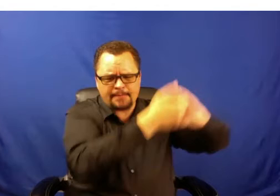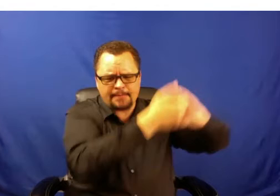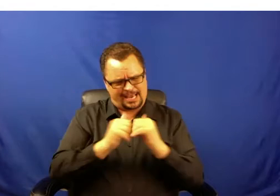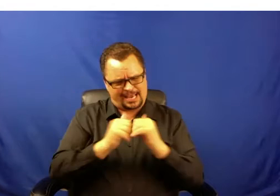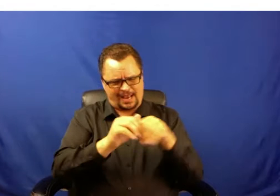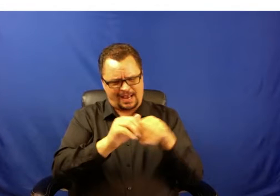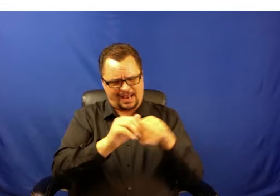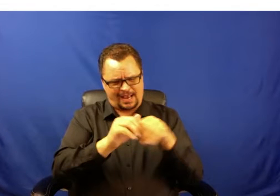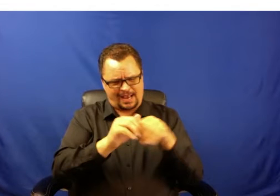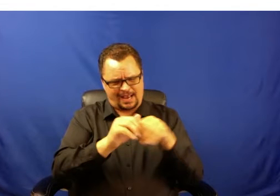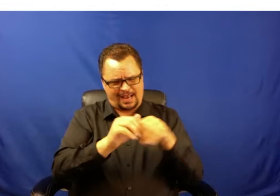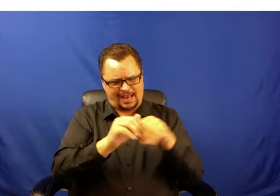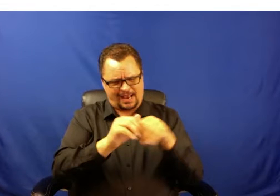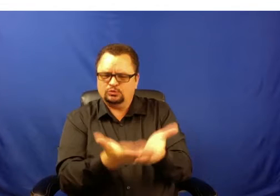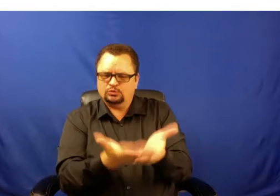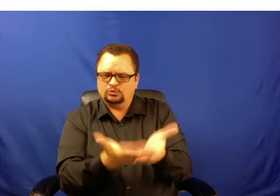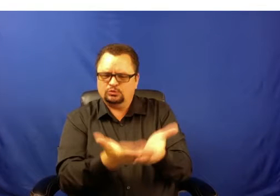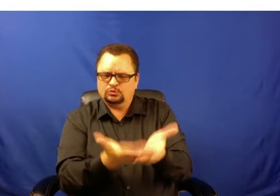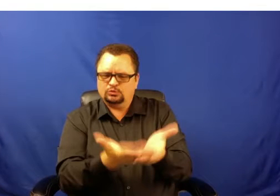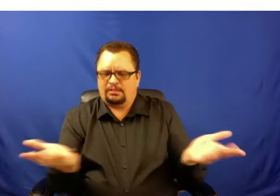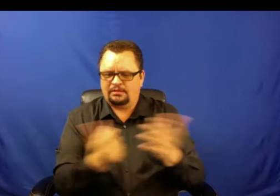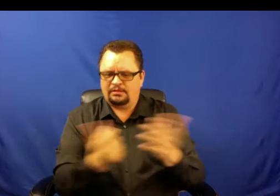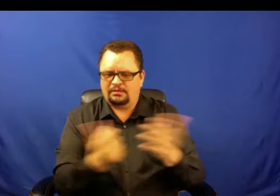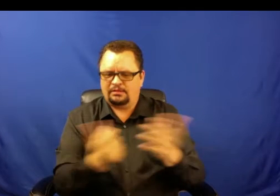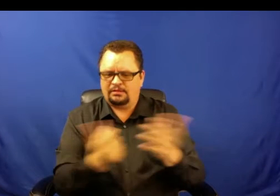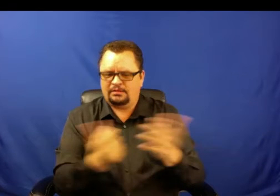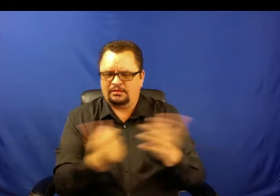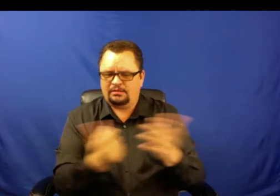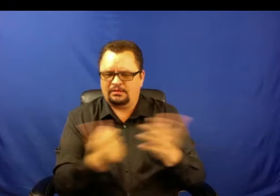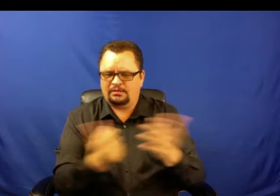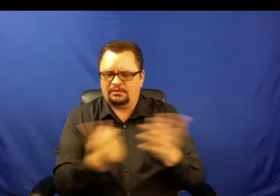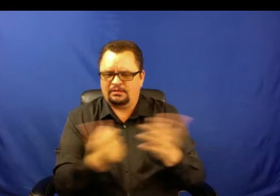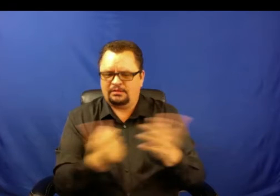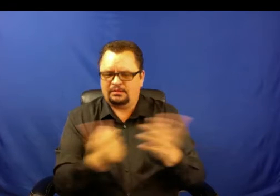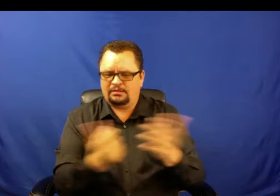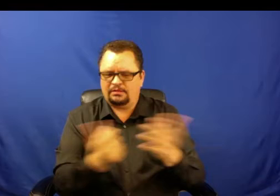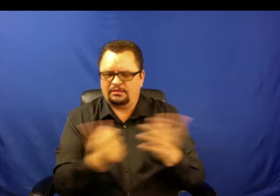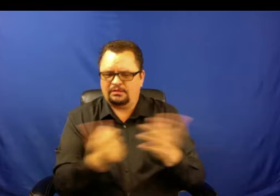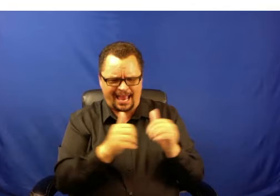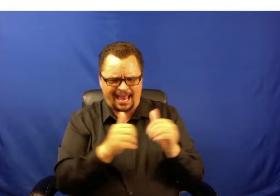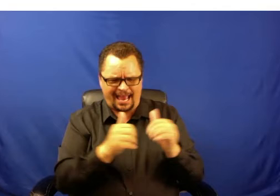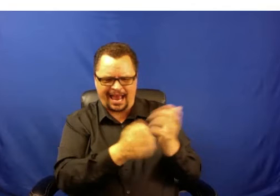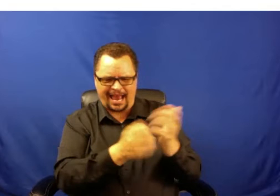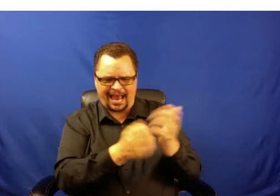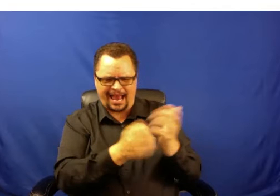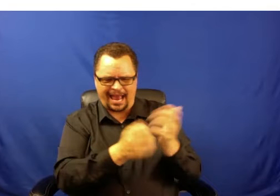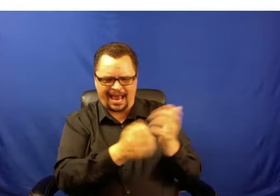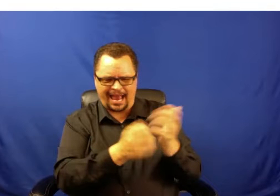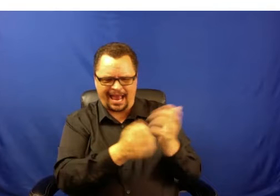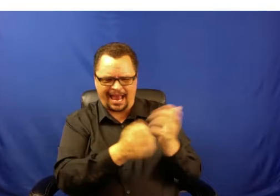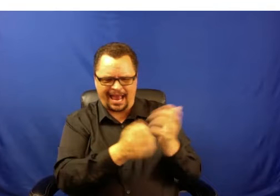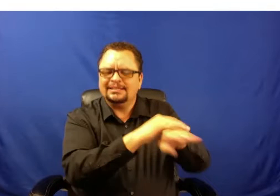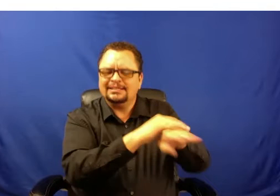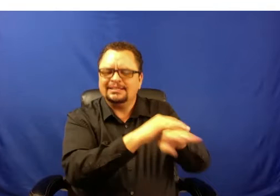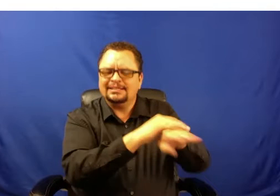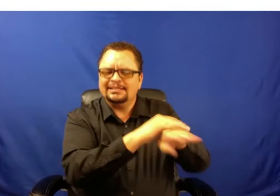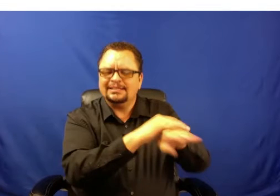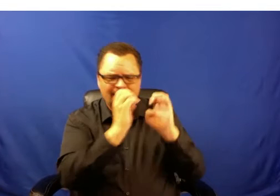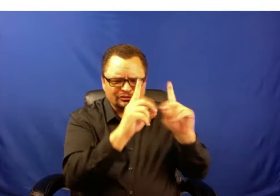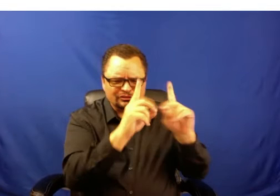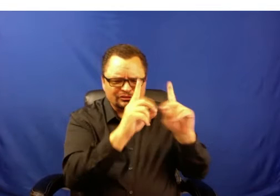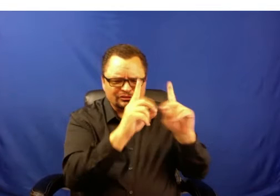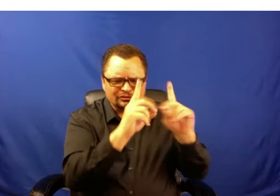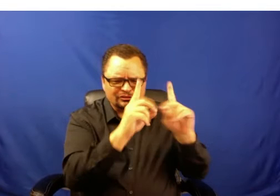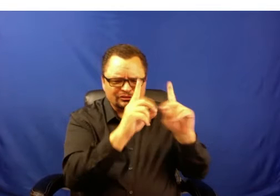provide easily accessible resources and also education and recommendations, and working with our partners to collaborate to help